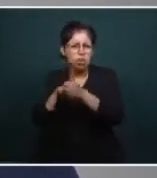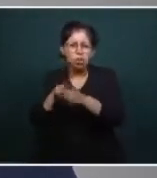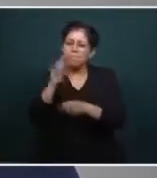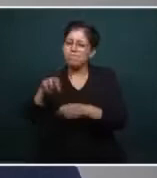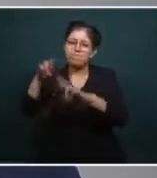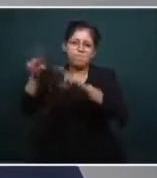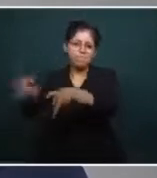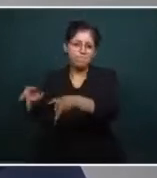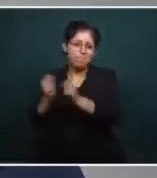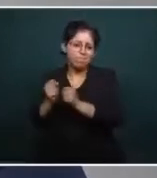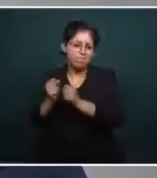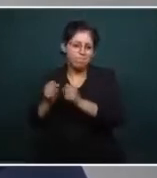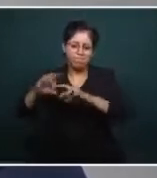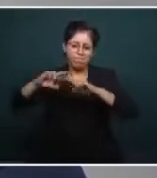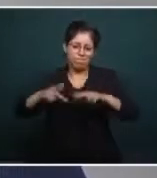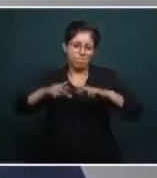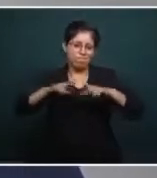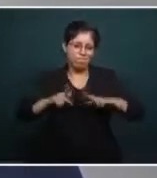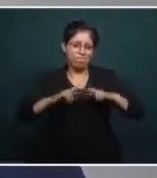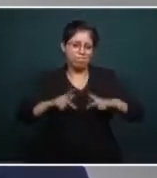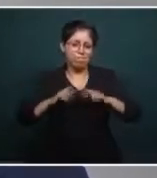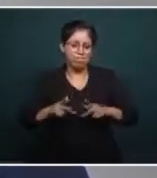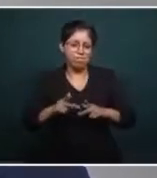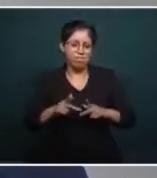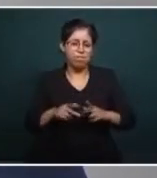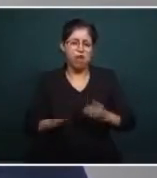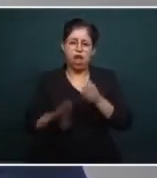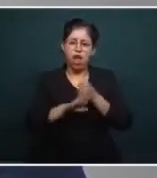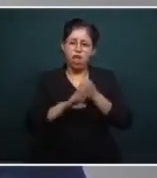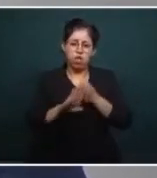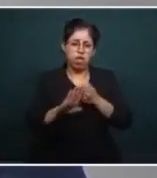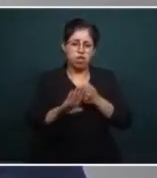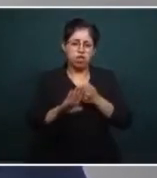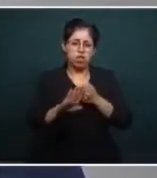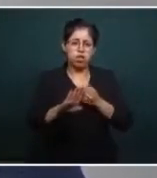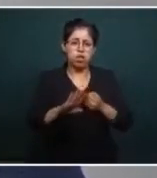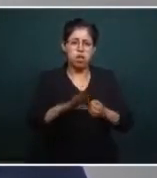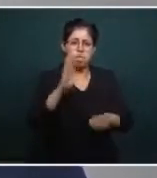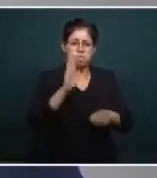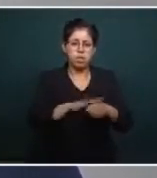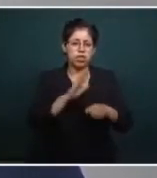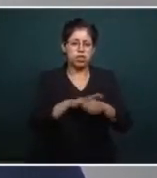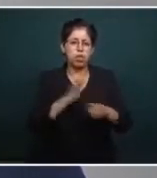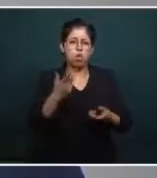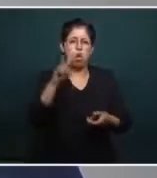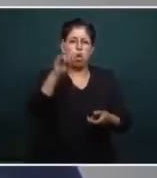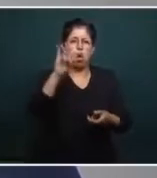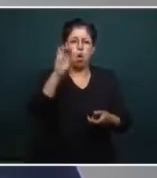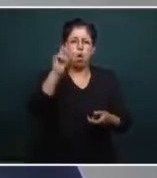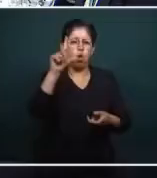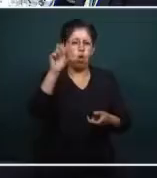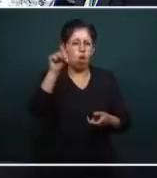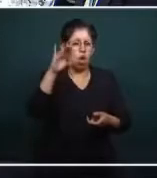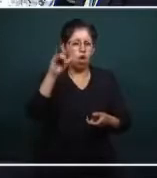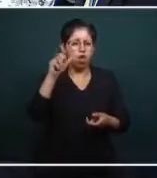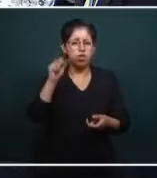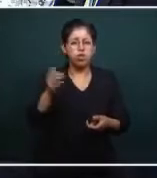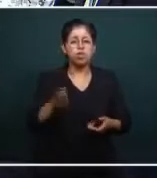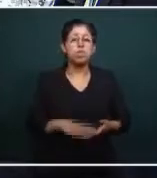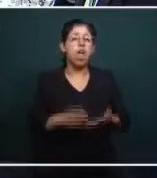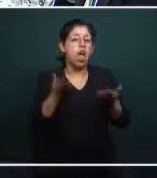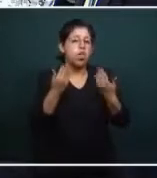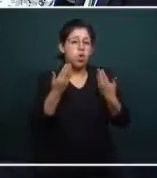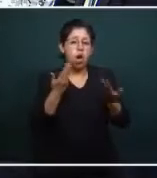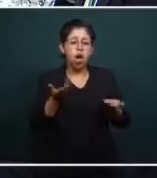lo decomisamos y lo we destruimos. decommission them Si and nos destroy pasa, them. por favor, la If you información would en please dónde give está us the detectado, no information where tenemos you've detected it. ningún reporte We have